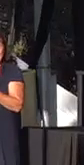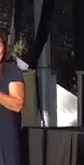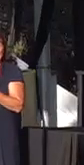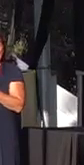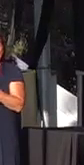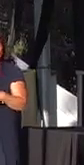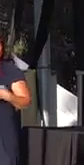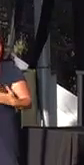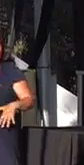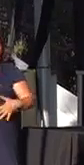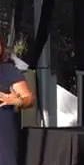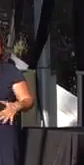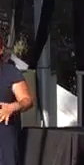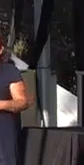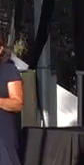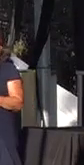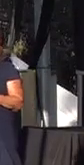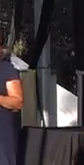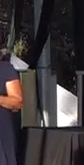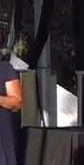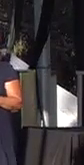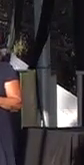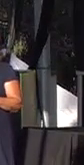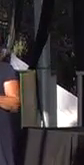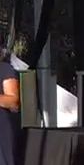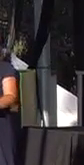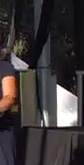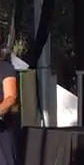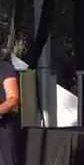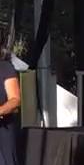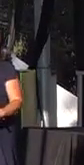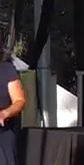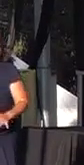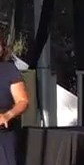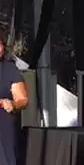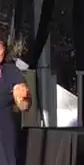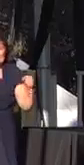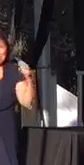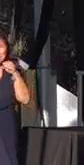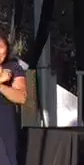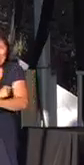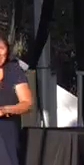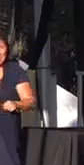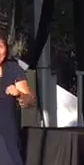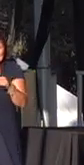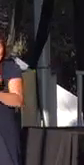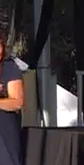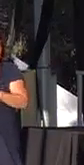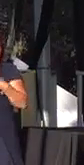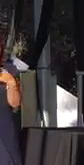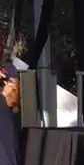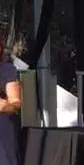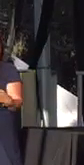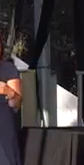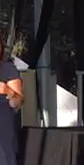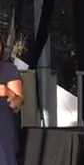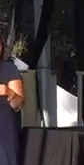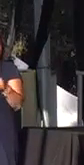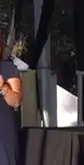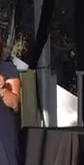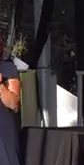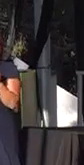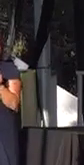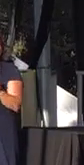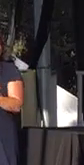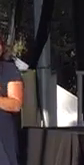hasn't been that long ago that we've both been fighting. When I think about Orlando a